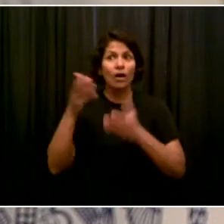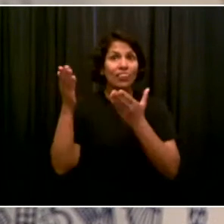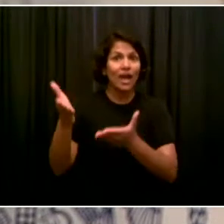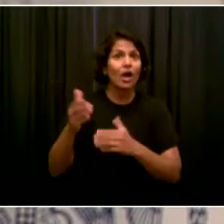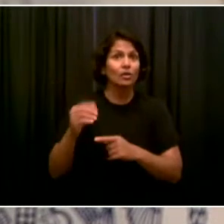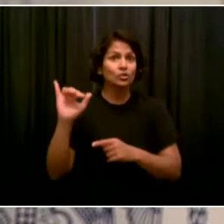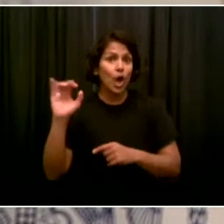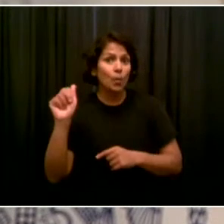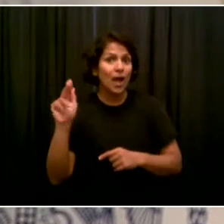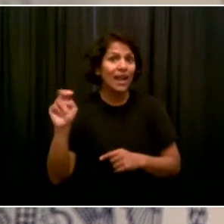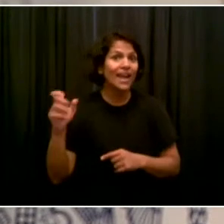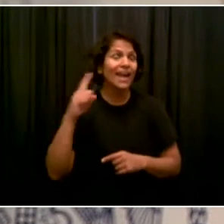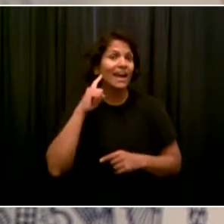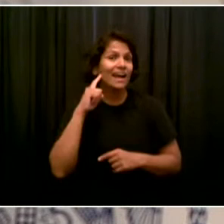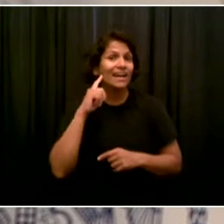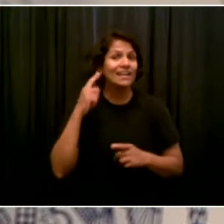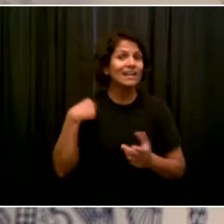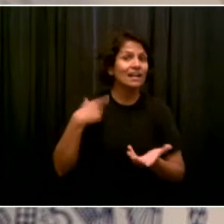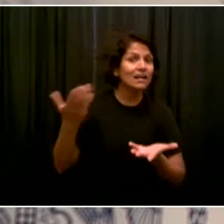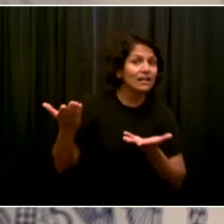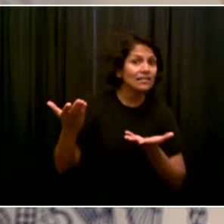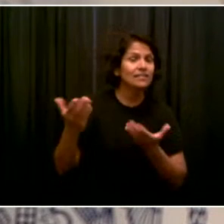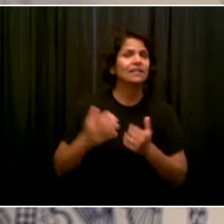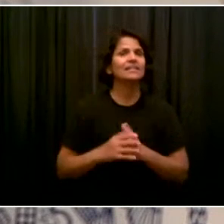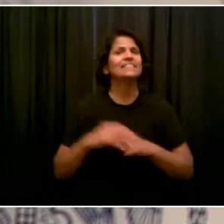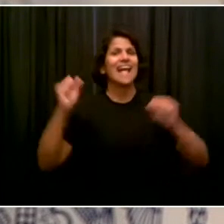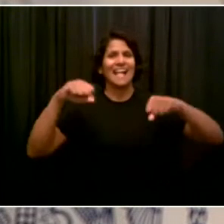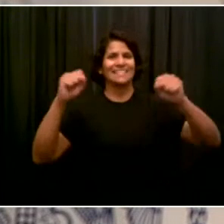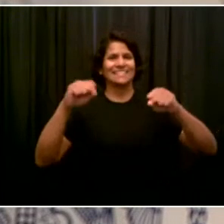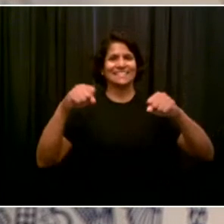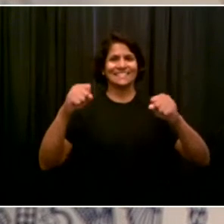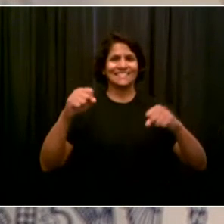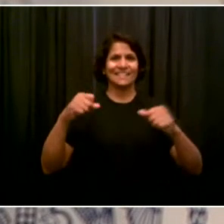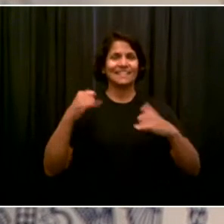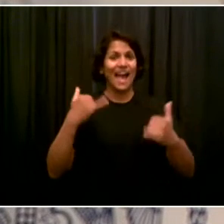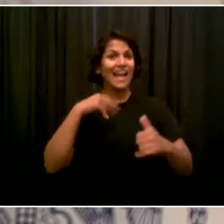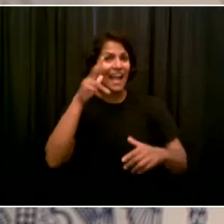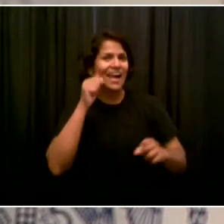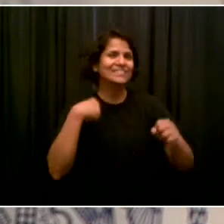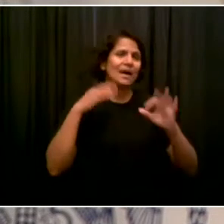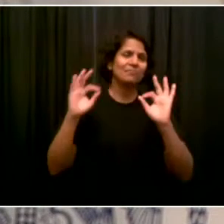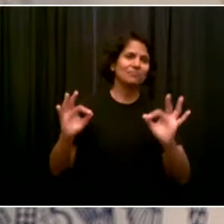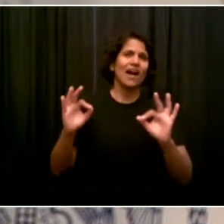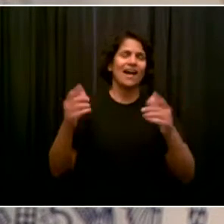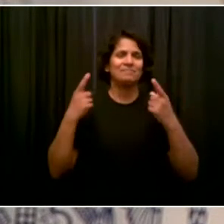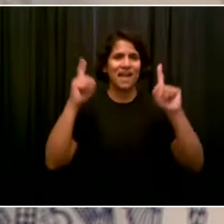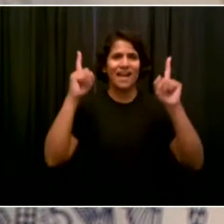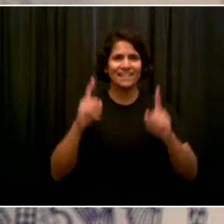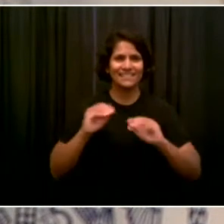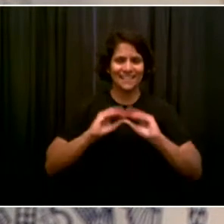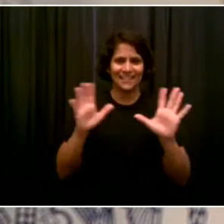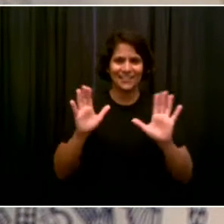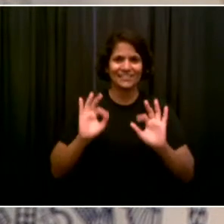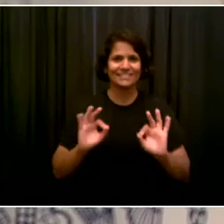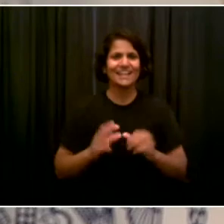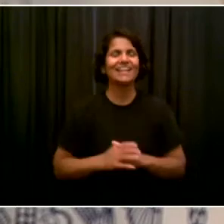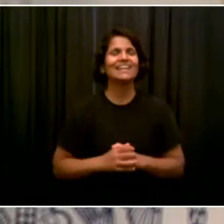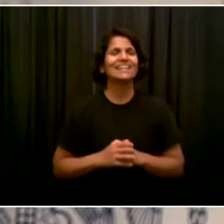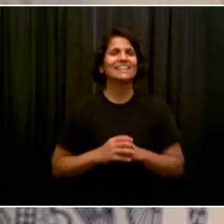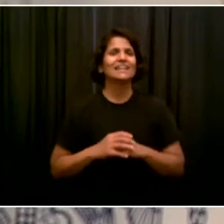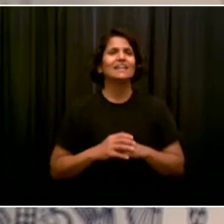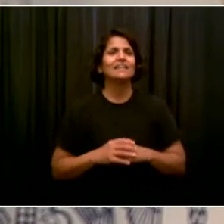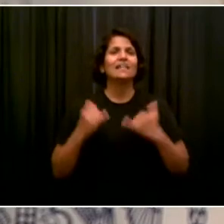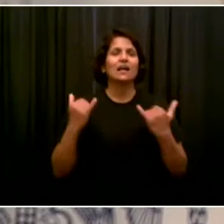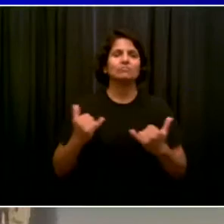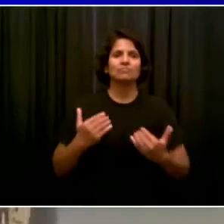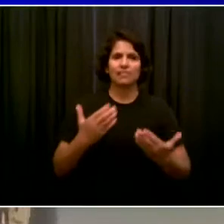me? Yes, I can hear you. Can you hear me? You are coming through loud and clear. And again, with great thanks for your